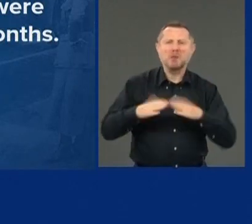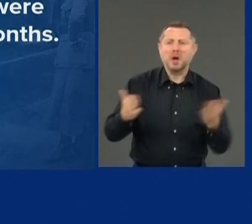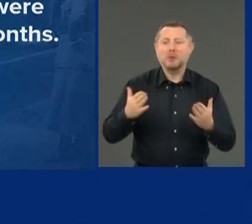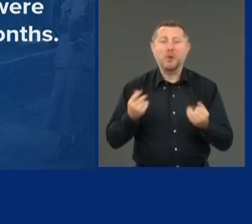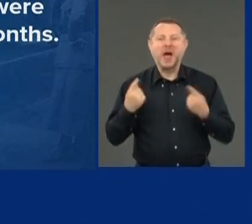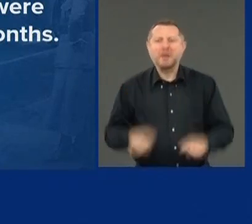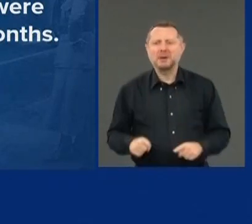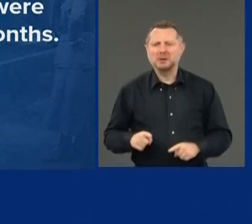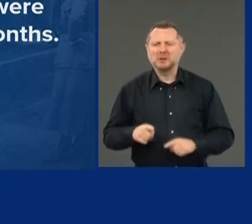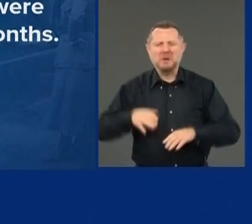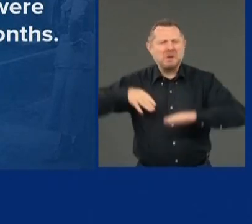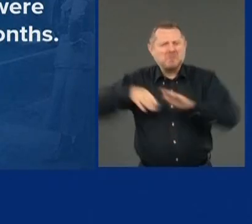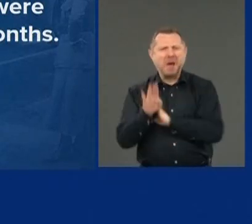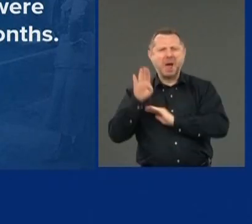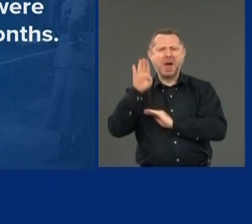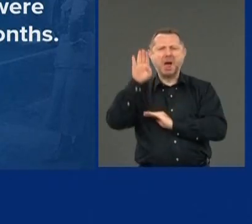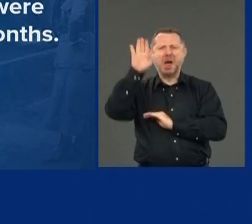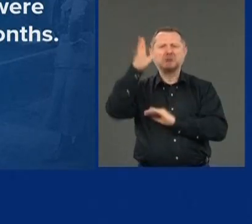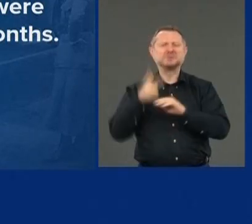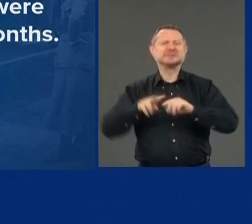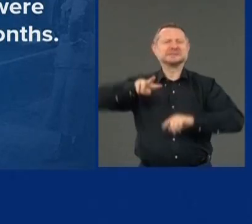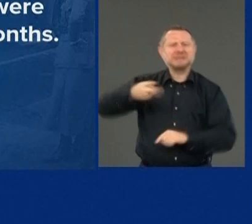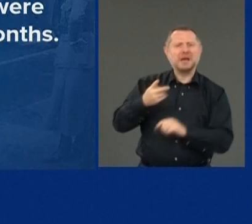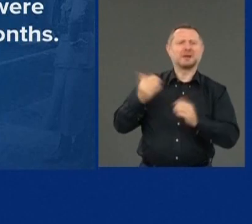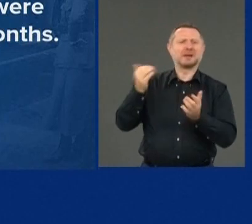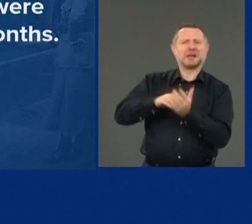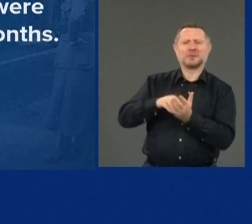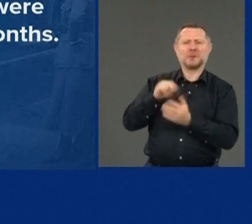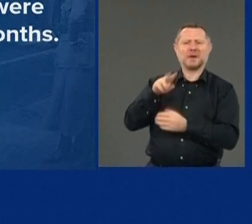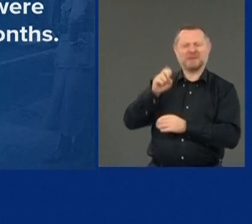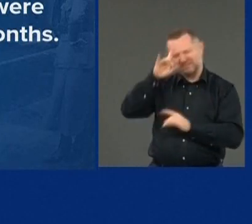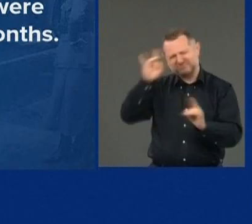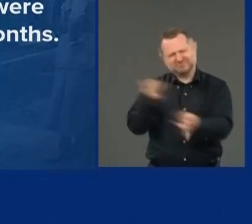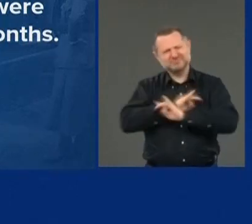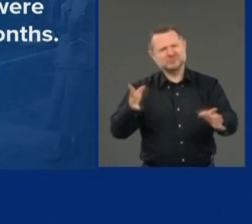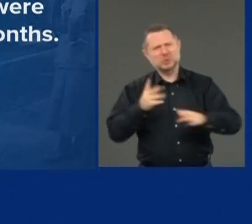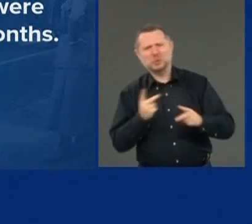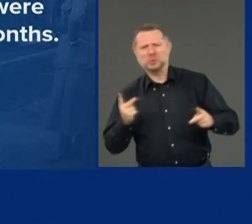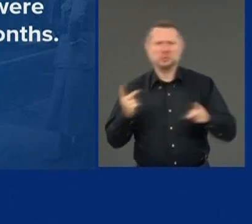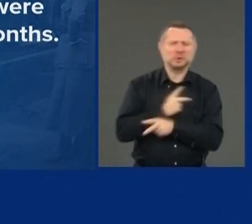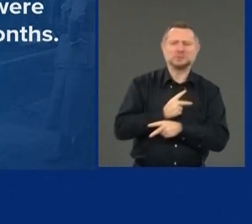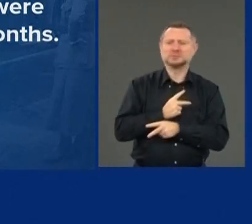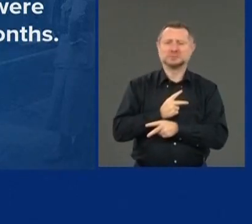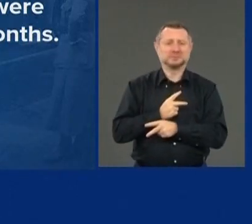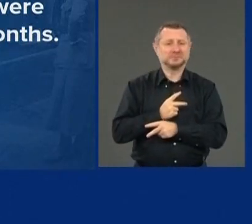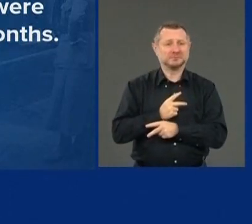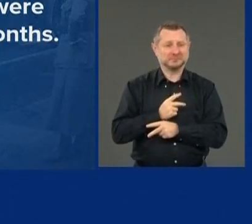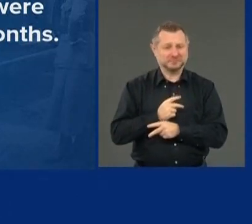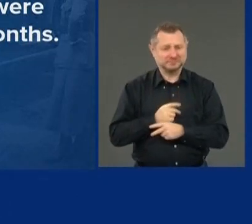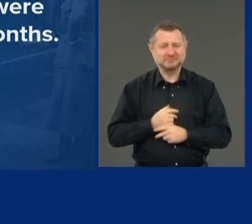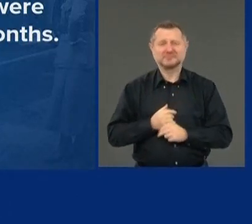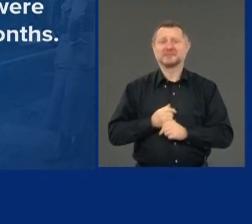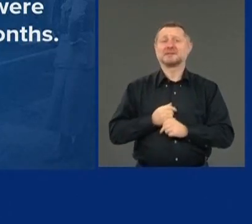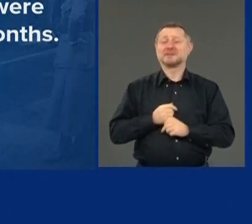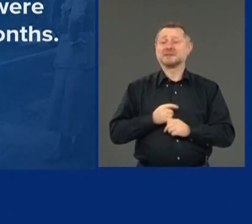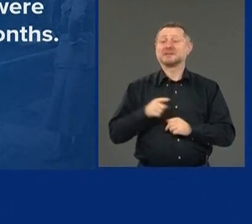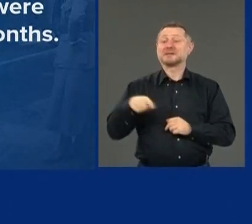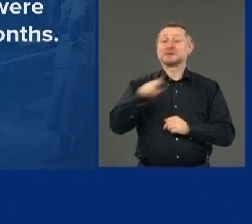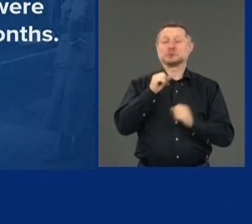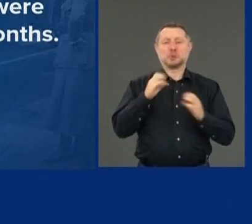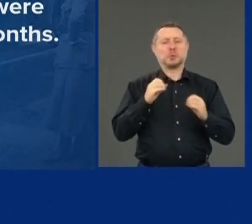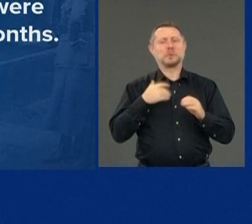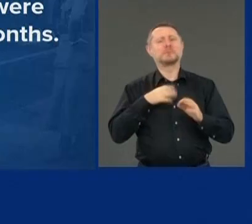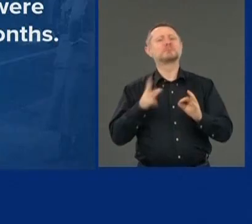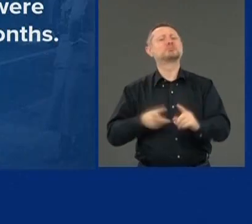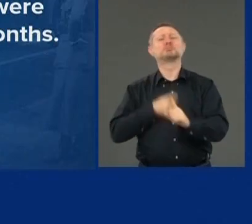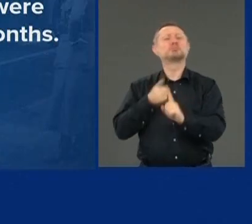back and came back with a fury. So this is not, again, it's not about